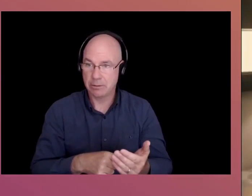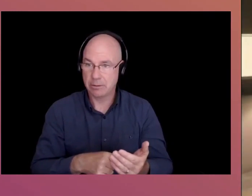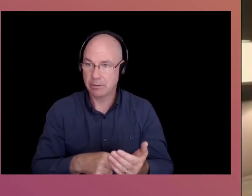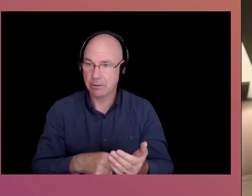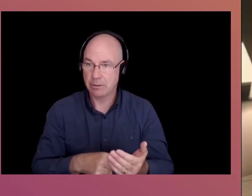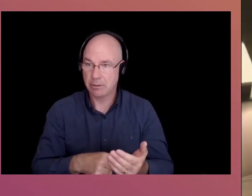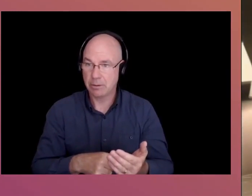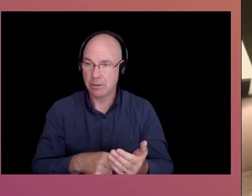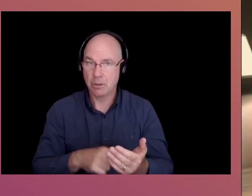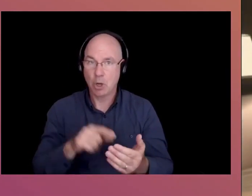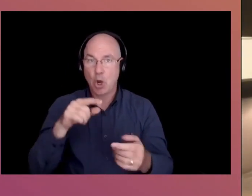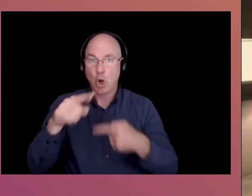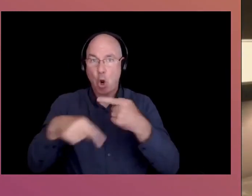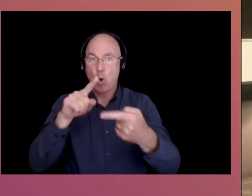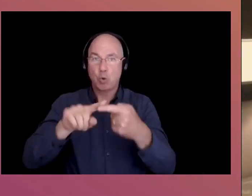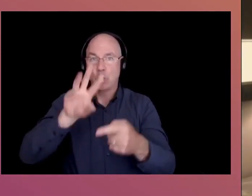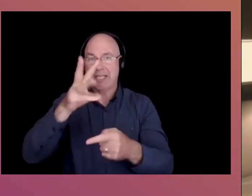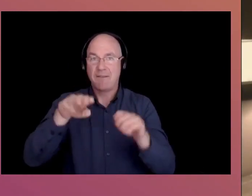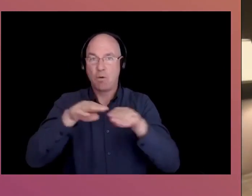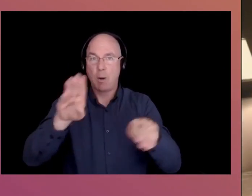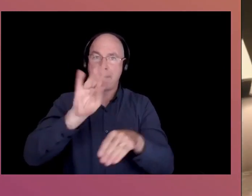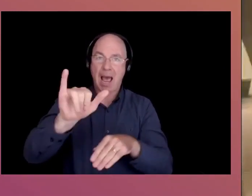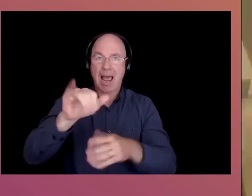Go up to the 6th floor by elevator on your right.